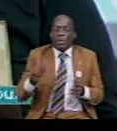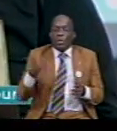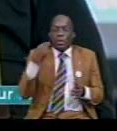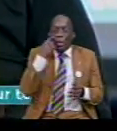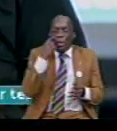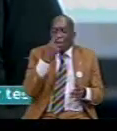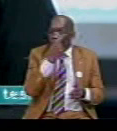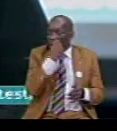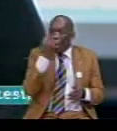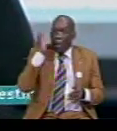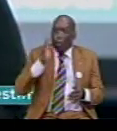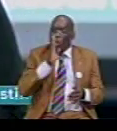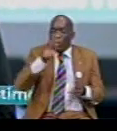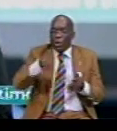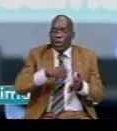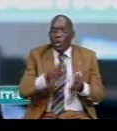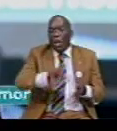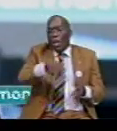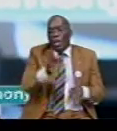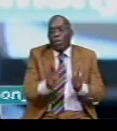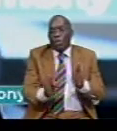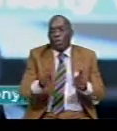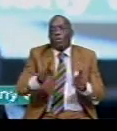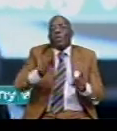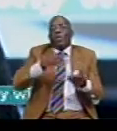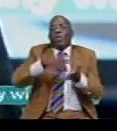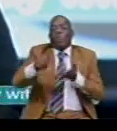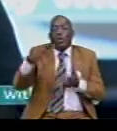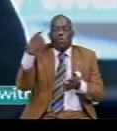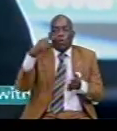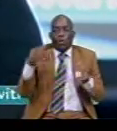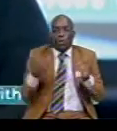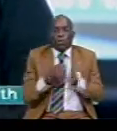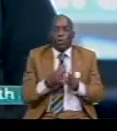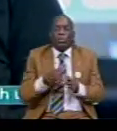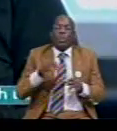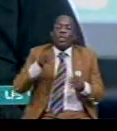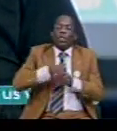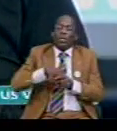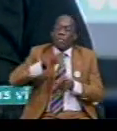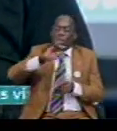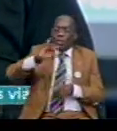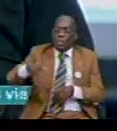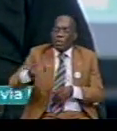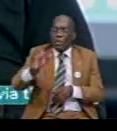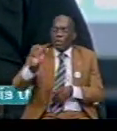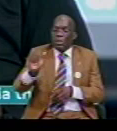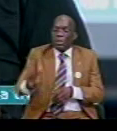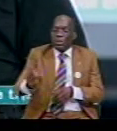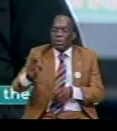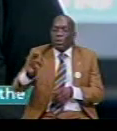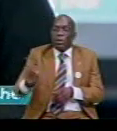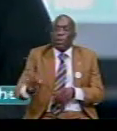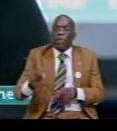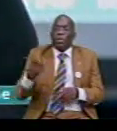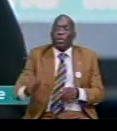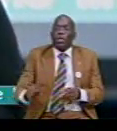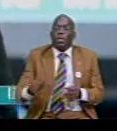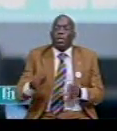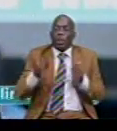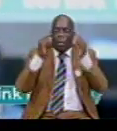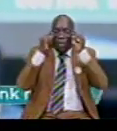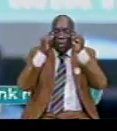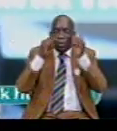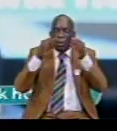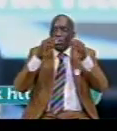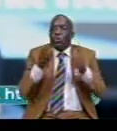yen oto leni to gba fun mi nigba to di cashless January ninu odun yi glasses yen sonu so ele toko mi